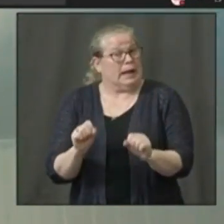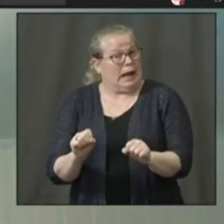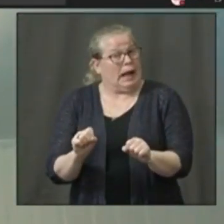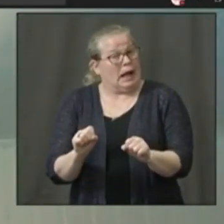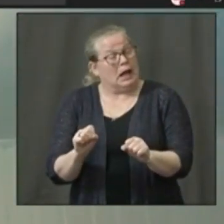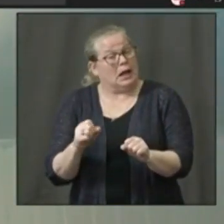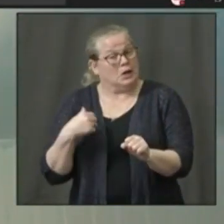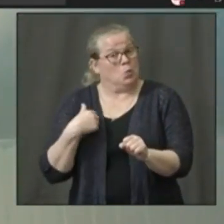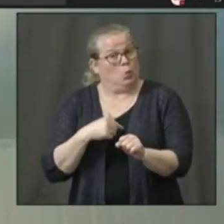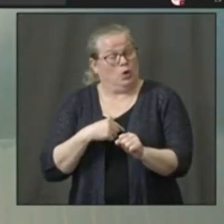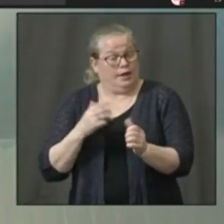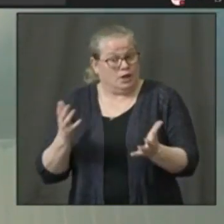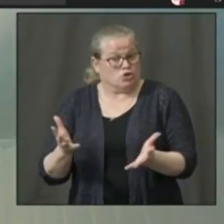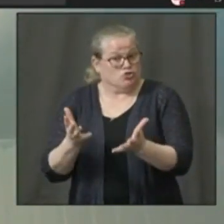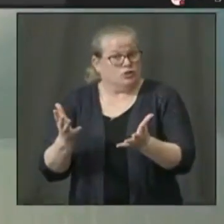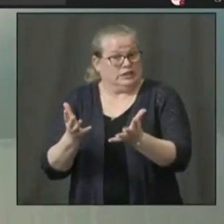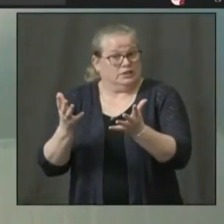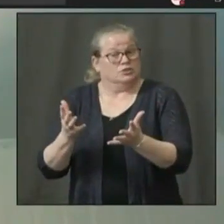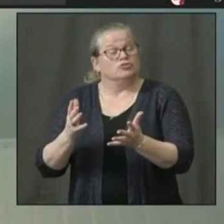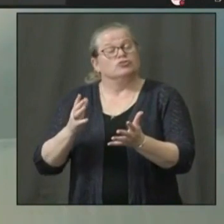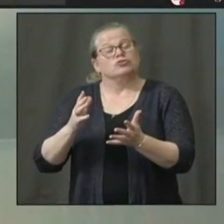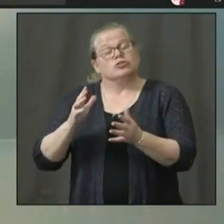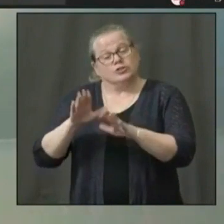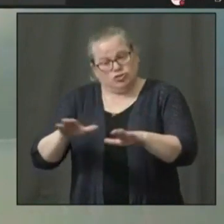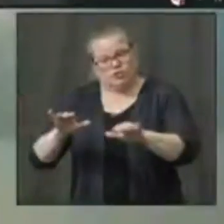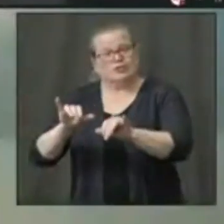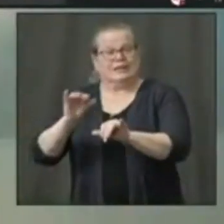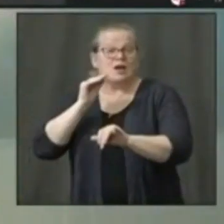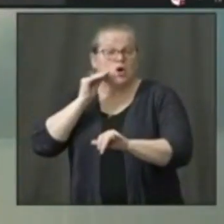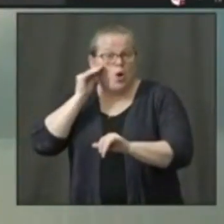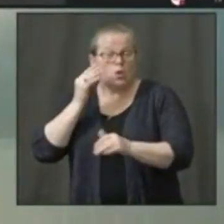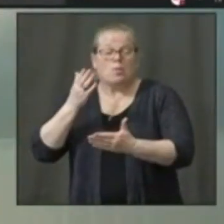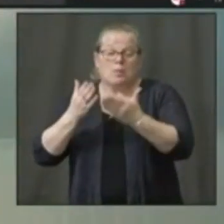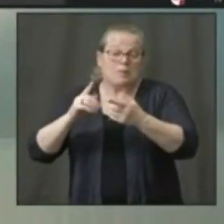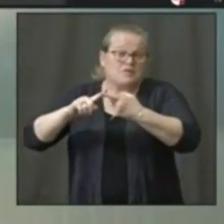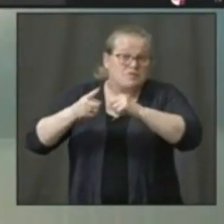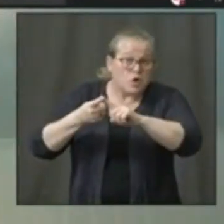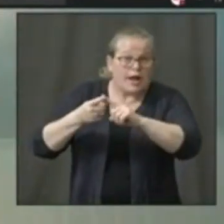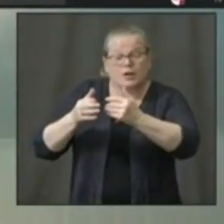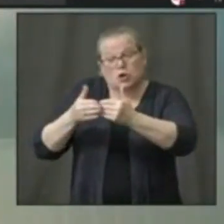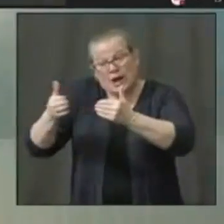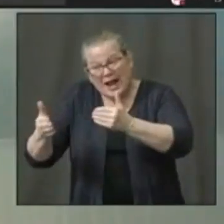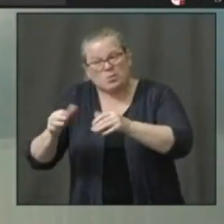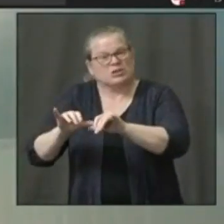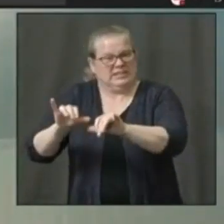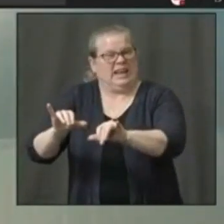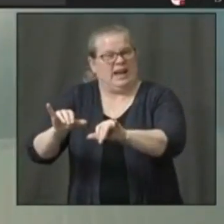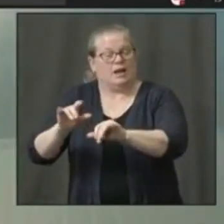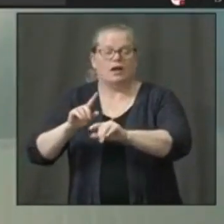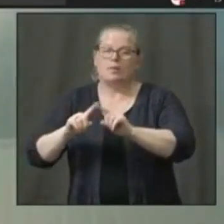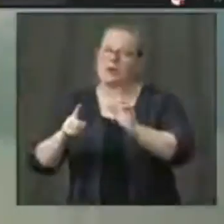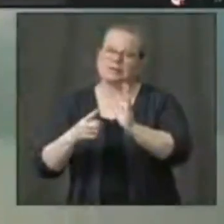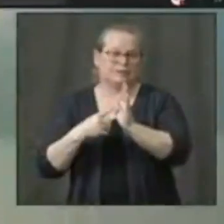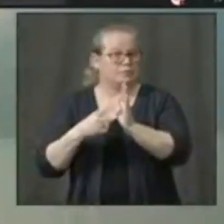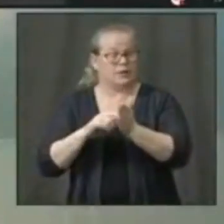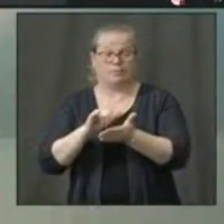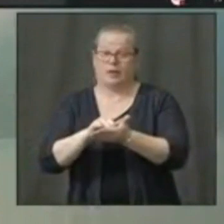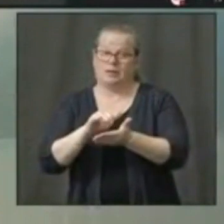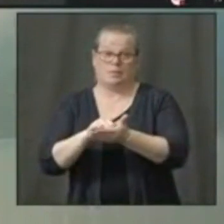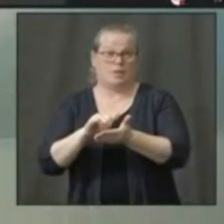to have their children at home or with a trusted neighbor or friend, but we know that's not always